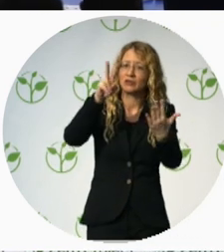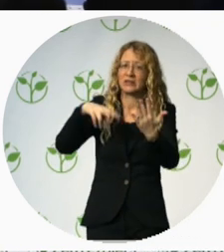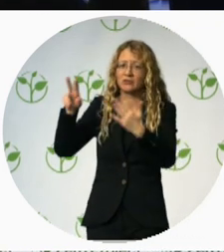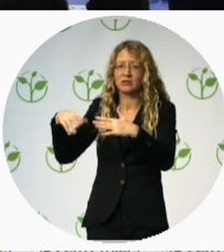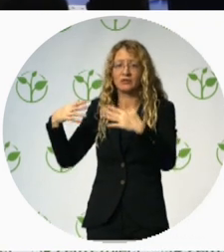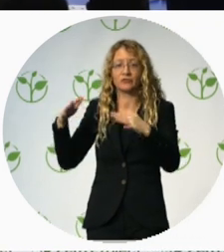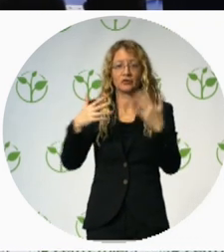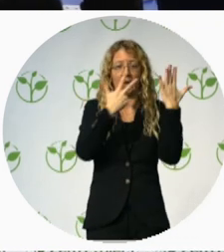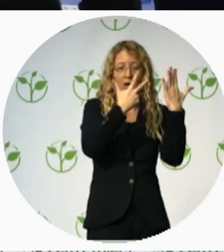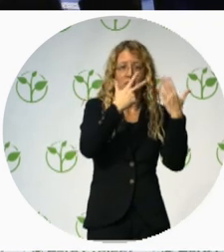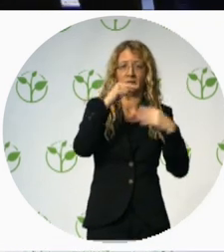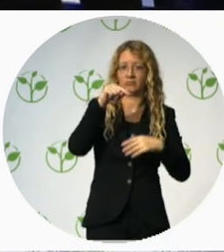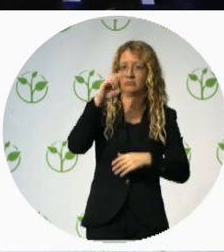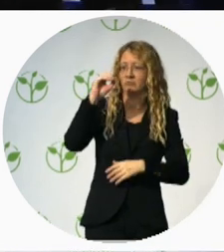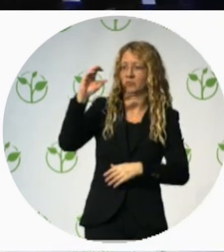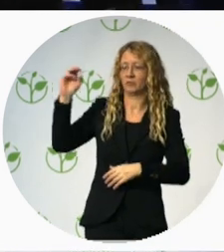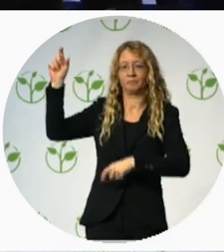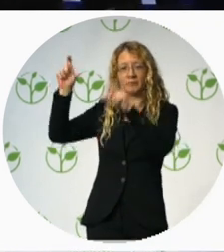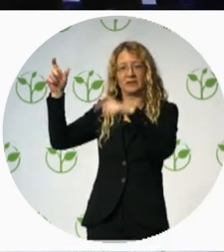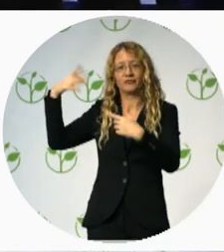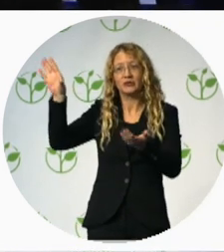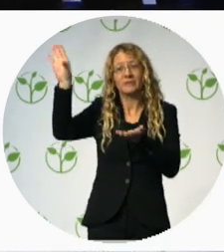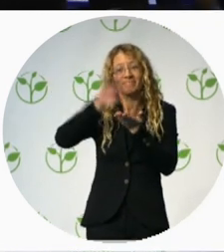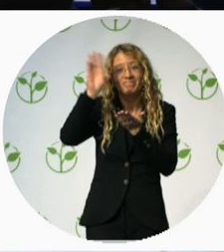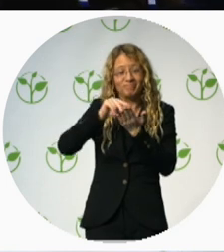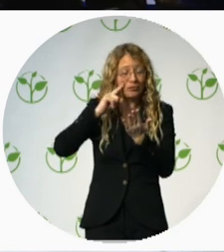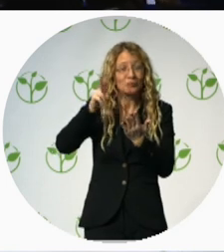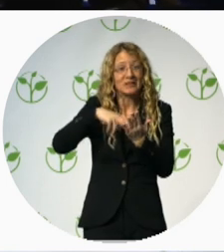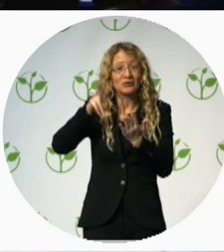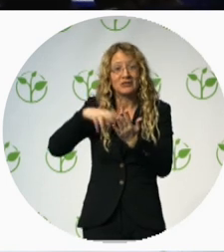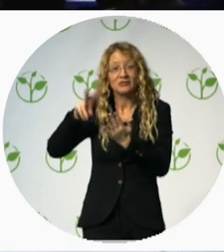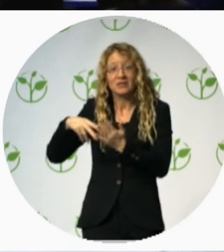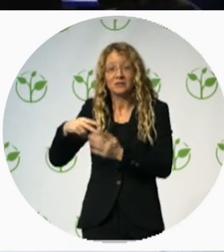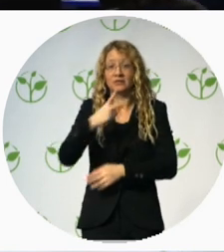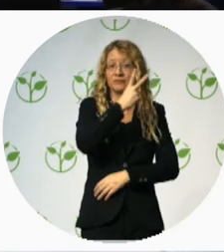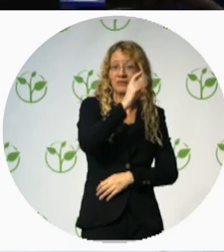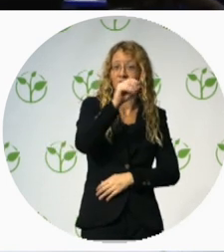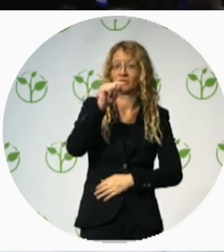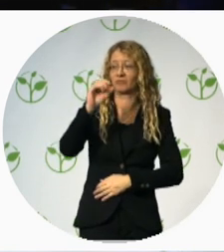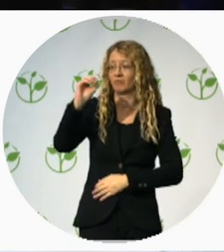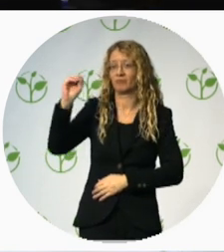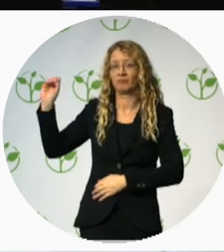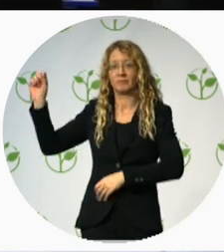downloaded the app and 20,000 users who have read the news every day on the newshook.com website.